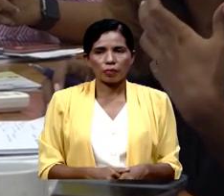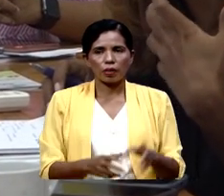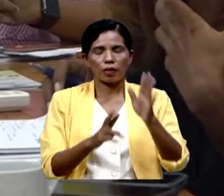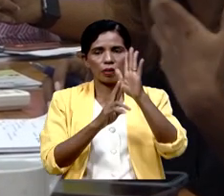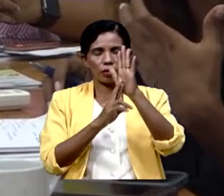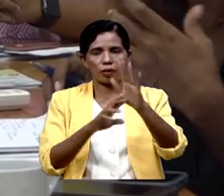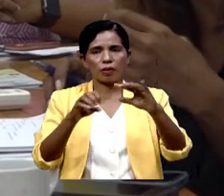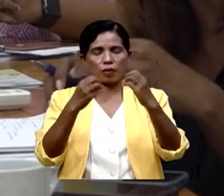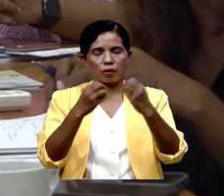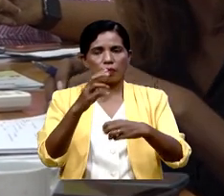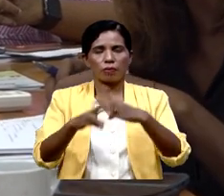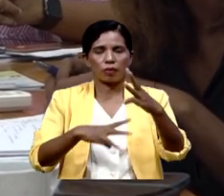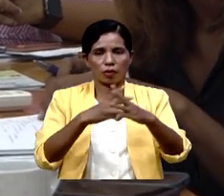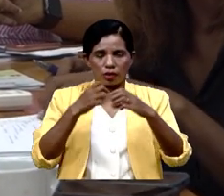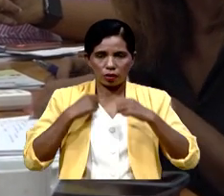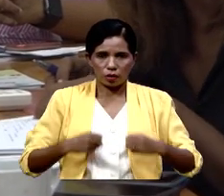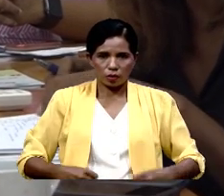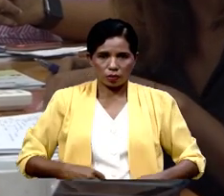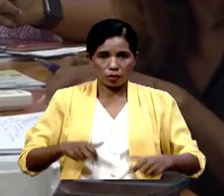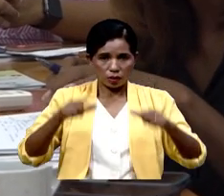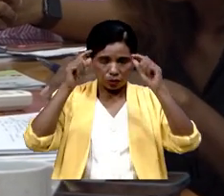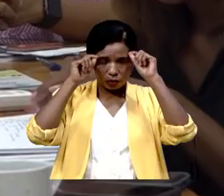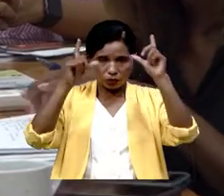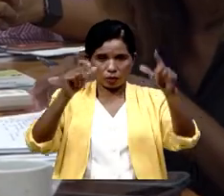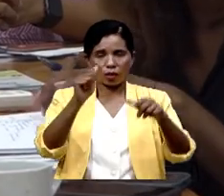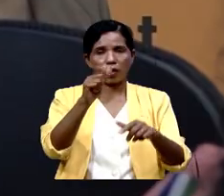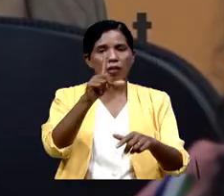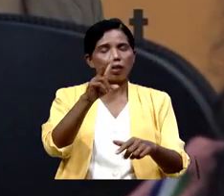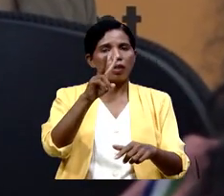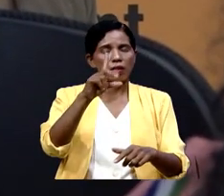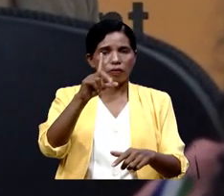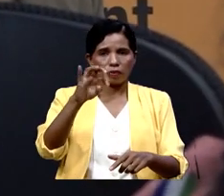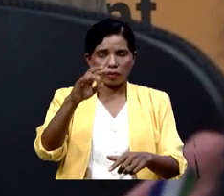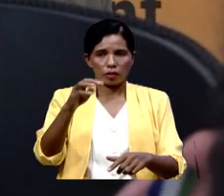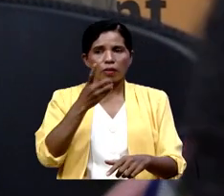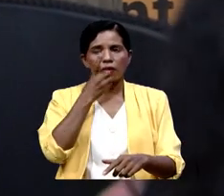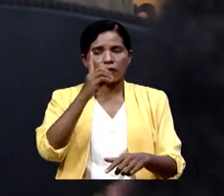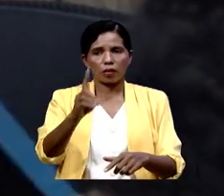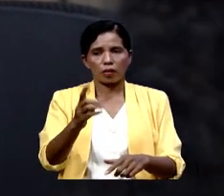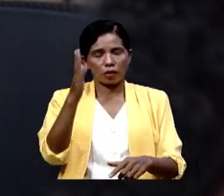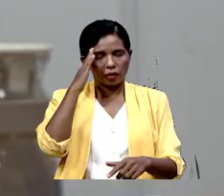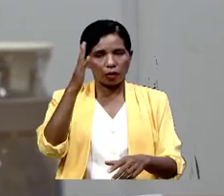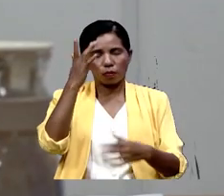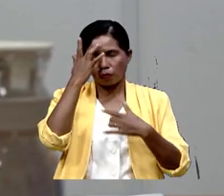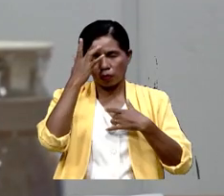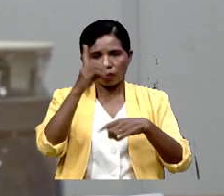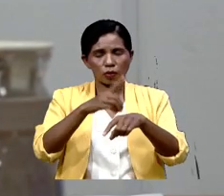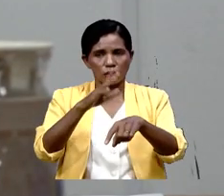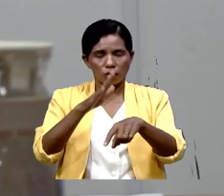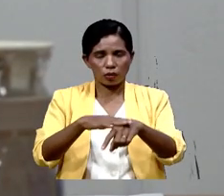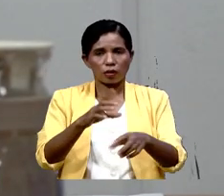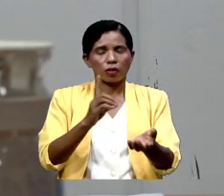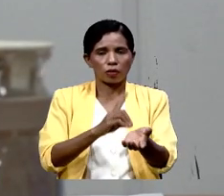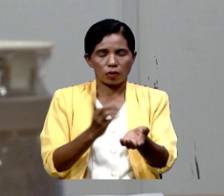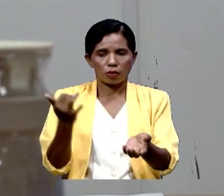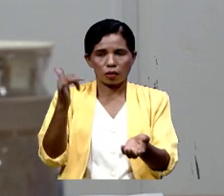Representante Organização Mundial Saúde e Timor-Leste, Arvin Machur, declara atu deteta mora chikungunya profissional saúde